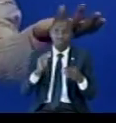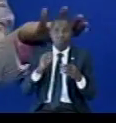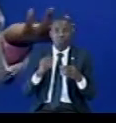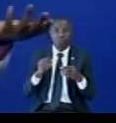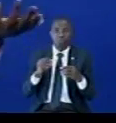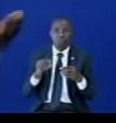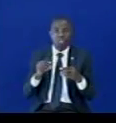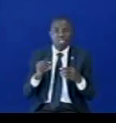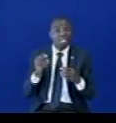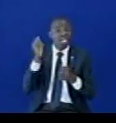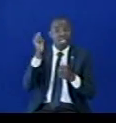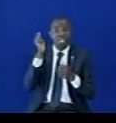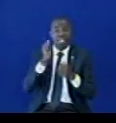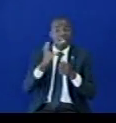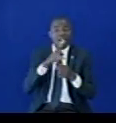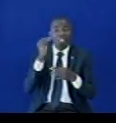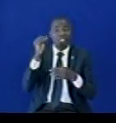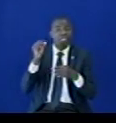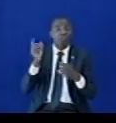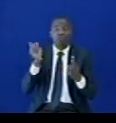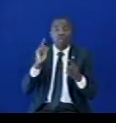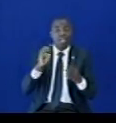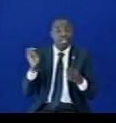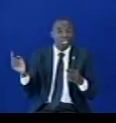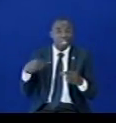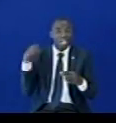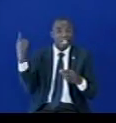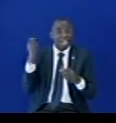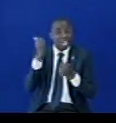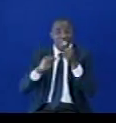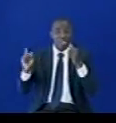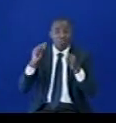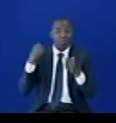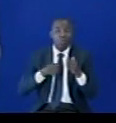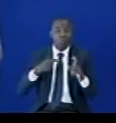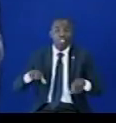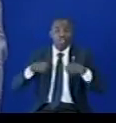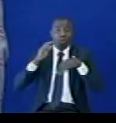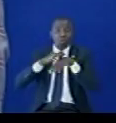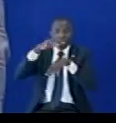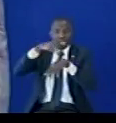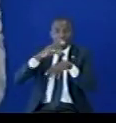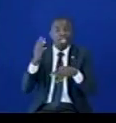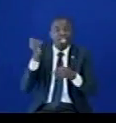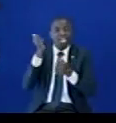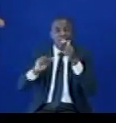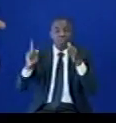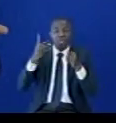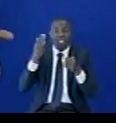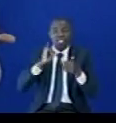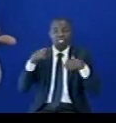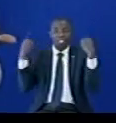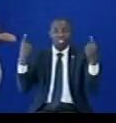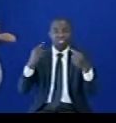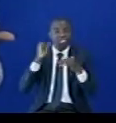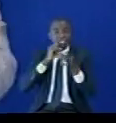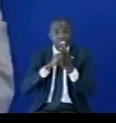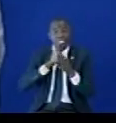we labor on the face of the earth, anywhere there is transgression, and it's